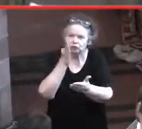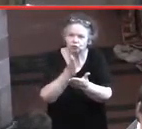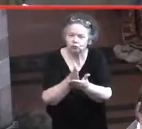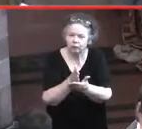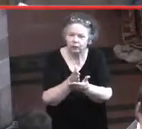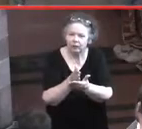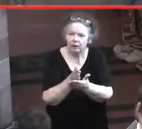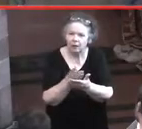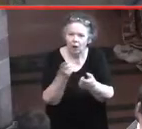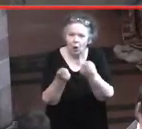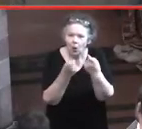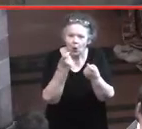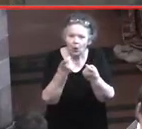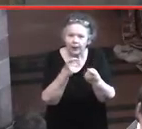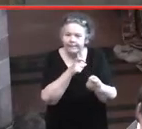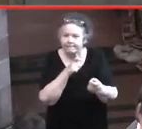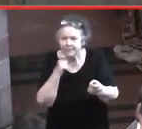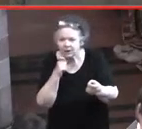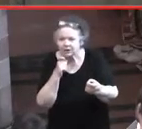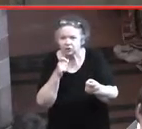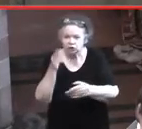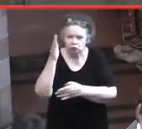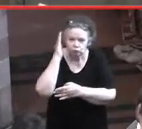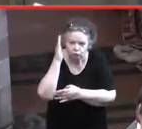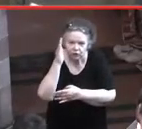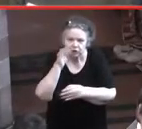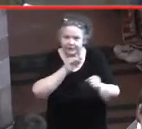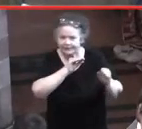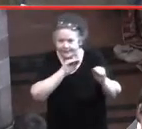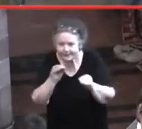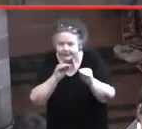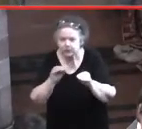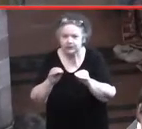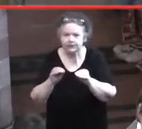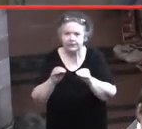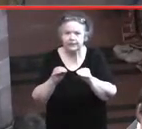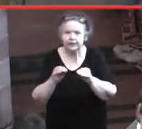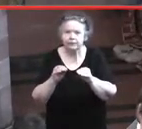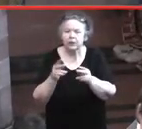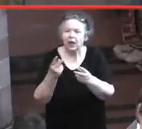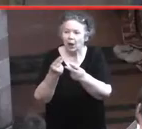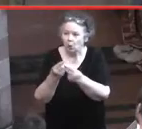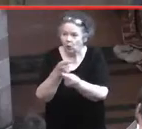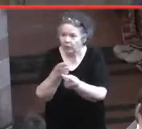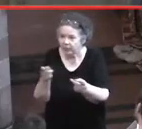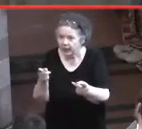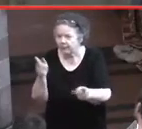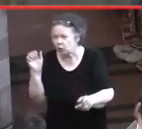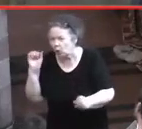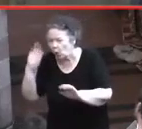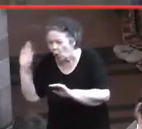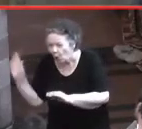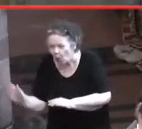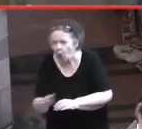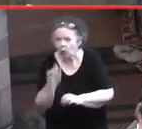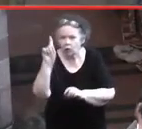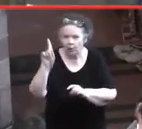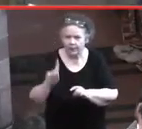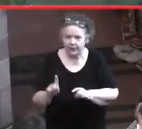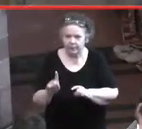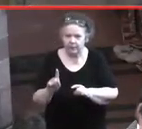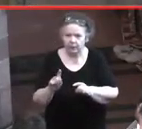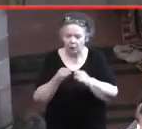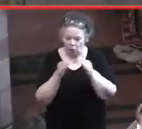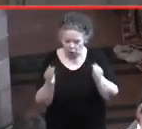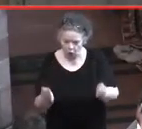us pastors and preachers and teachers of your word, and with them and all your people on earth and in